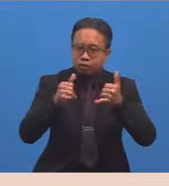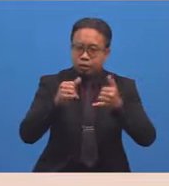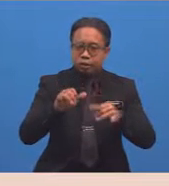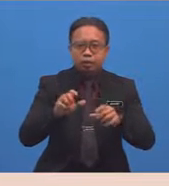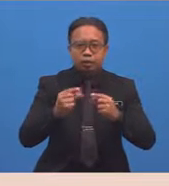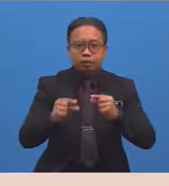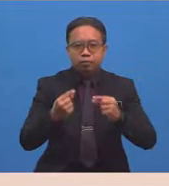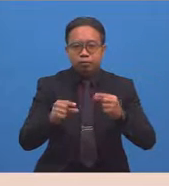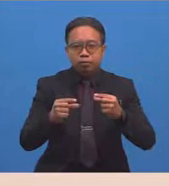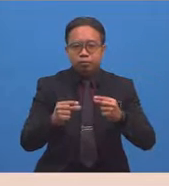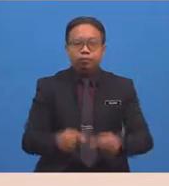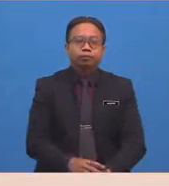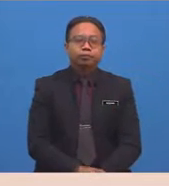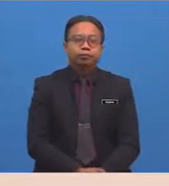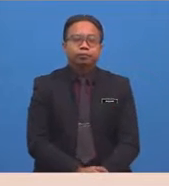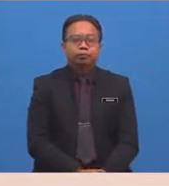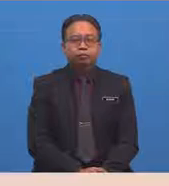of charades.